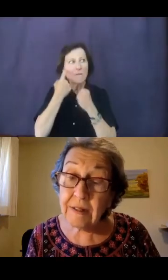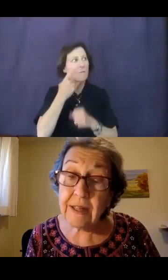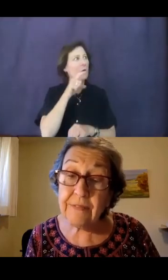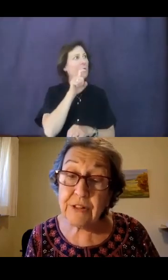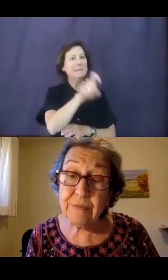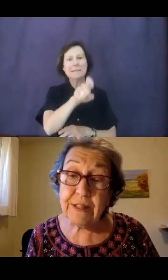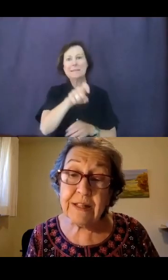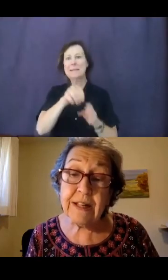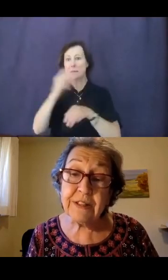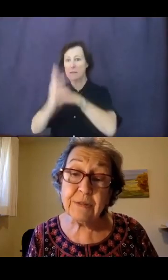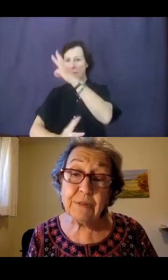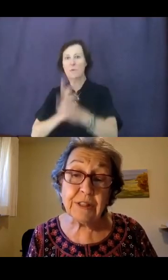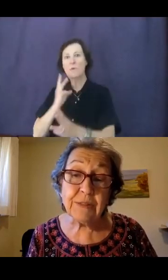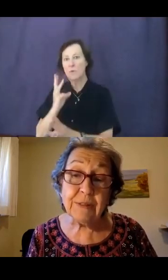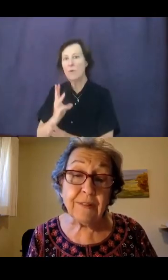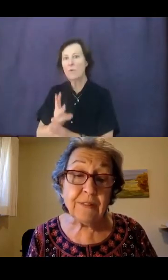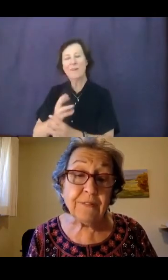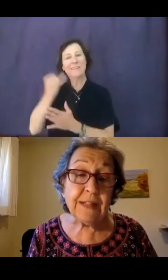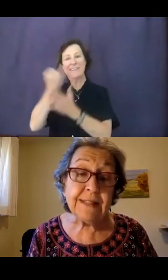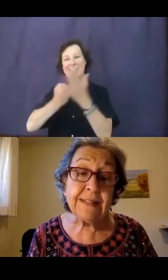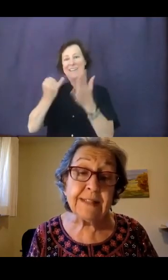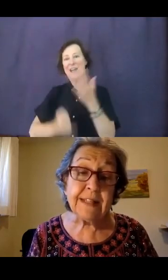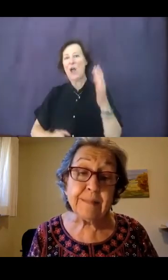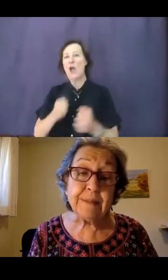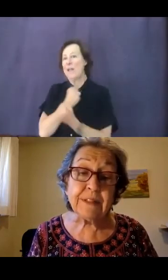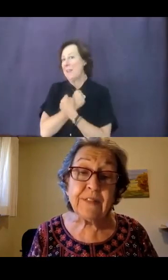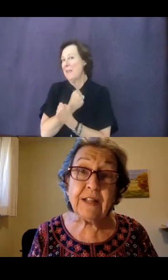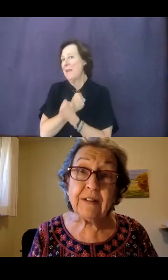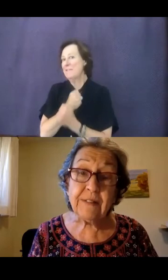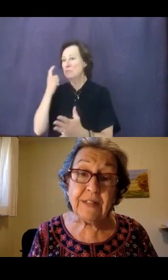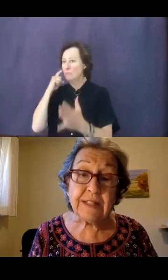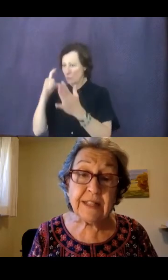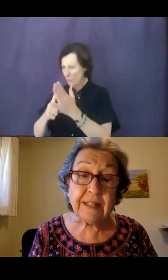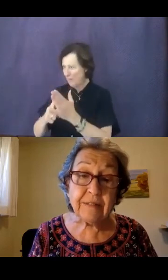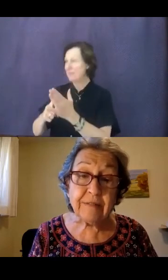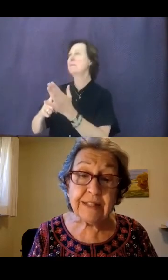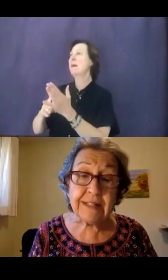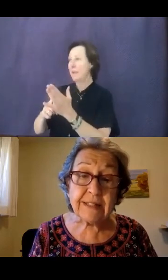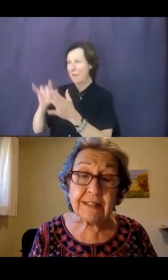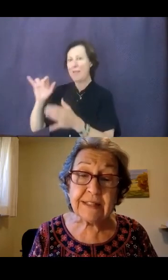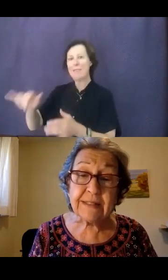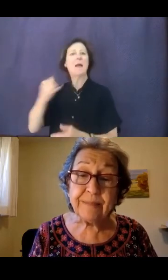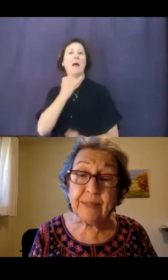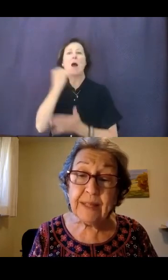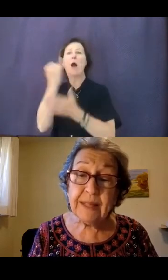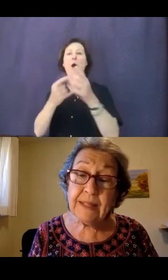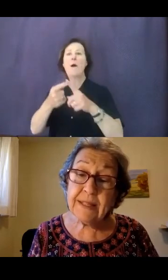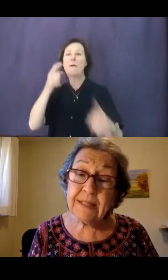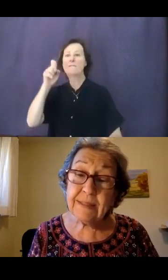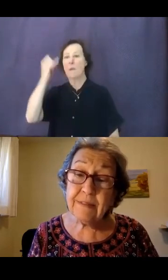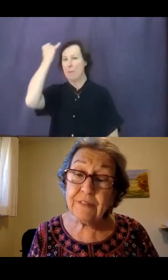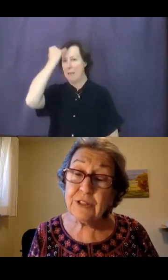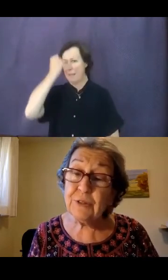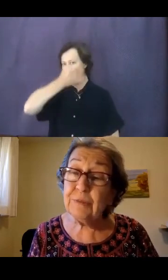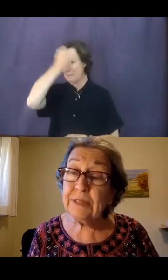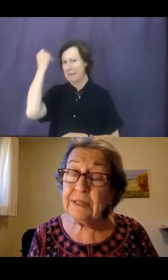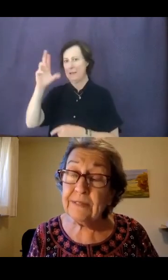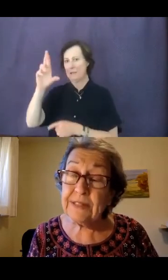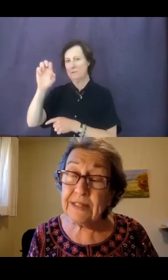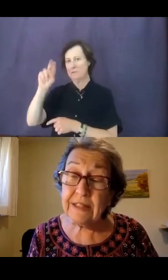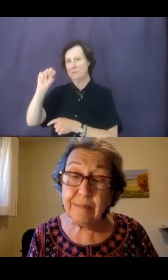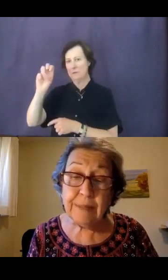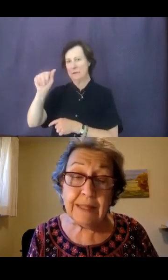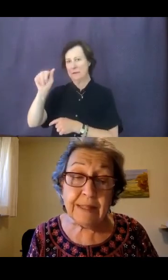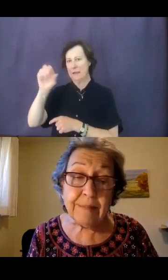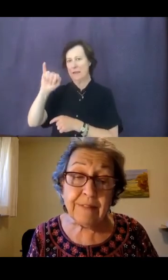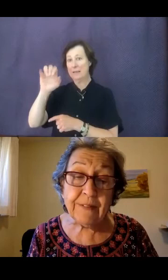Art lovers recognize the work as one of the finest examples of the art of the Italian Renaissance. Some of us who really love